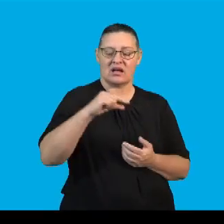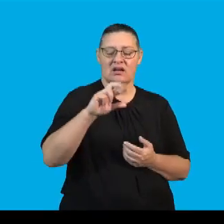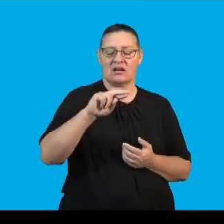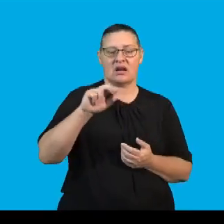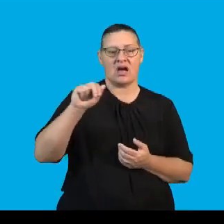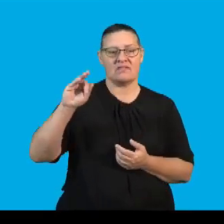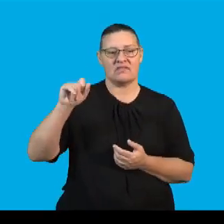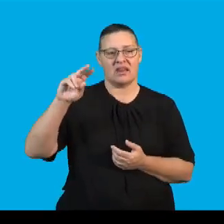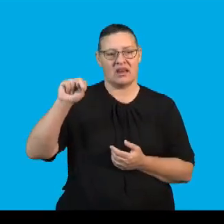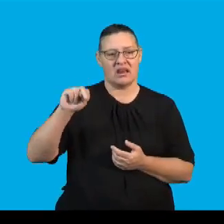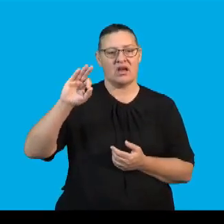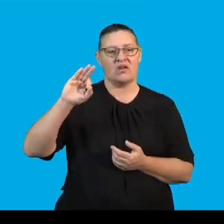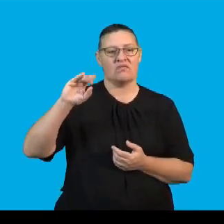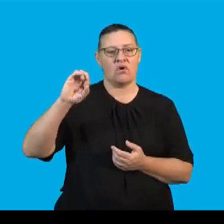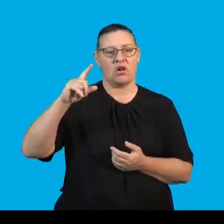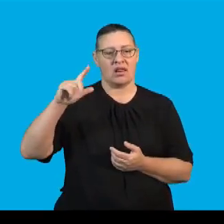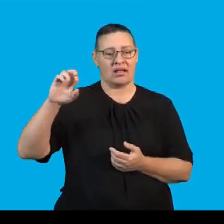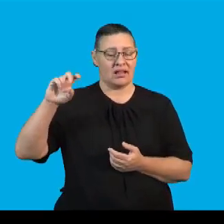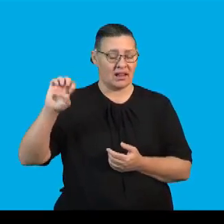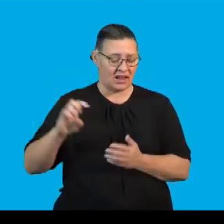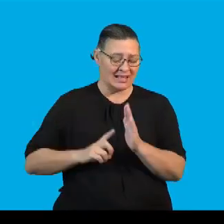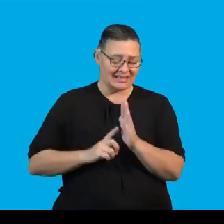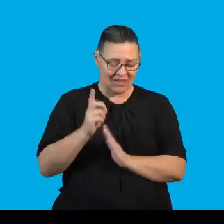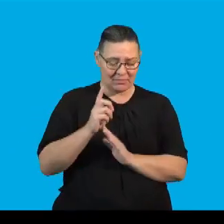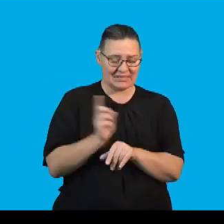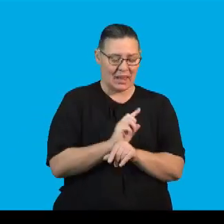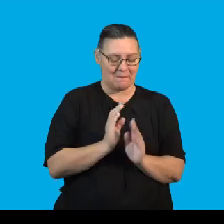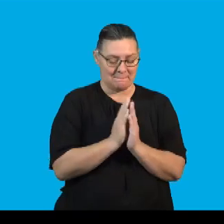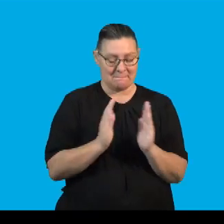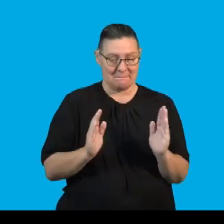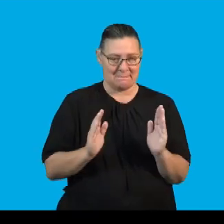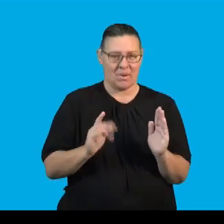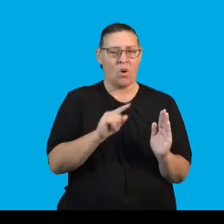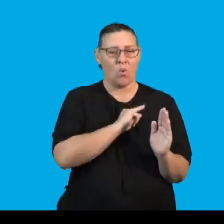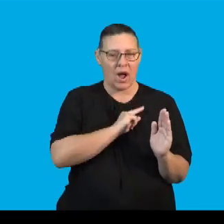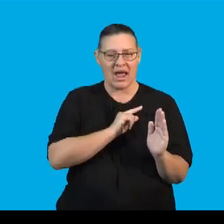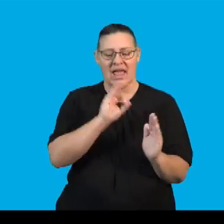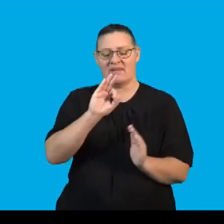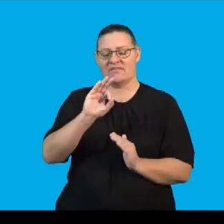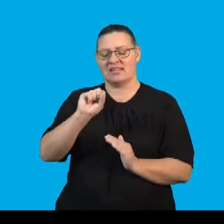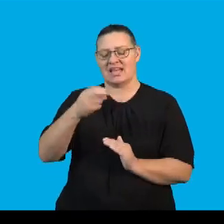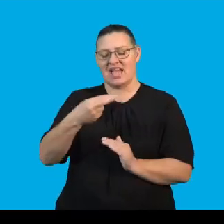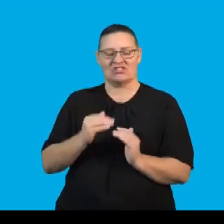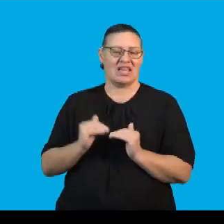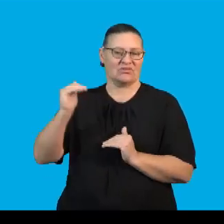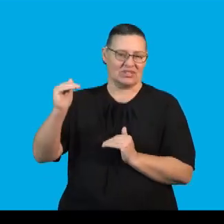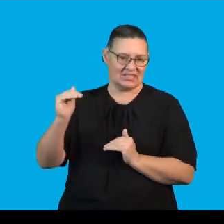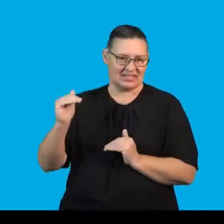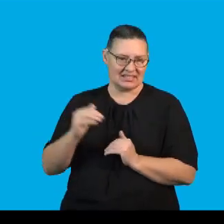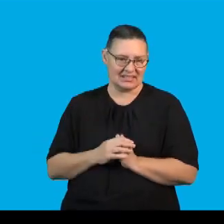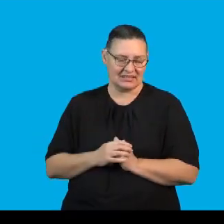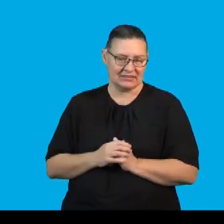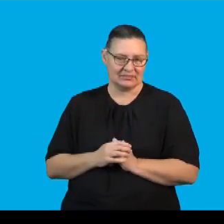The Graafian follicle develops during the period stimulated by the increase in FSH. You can see